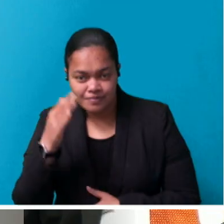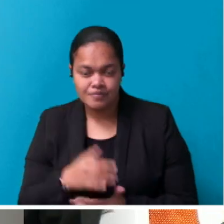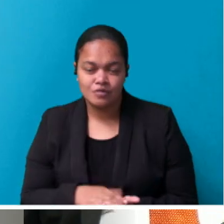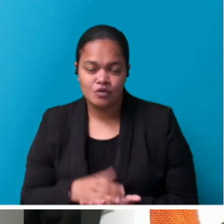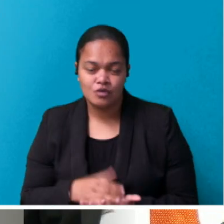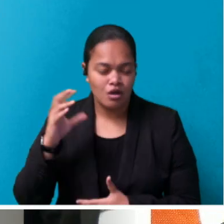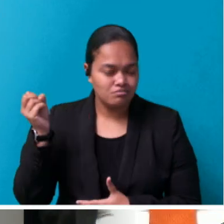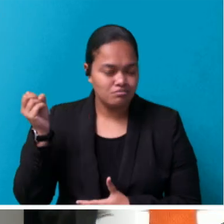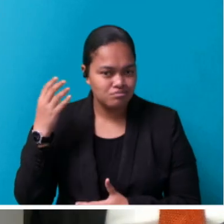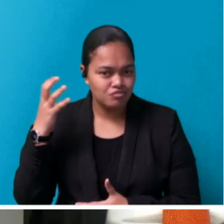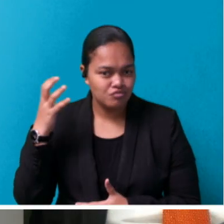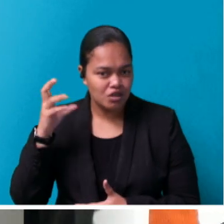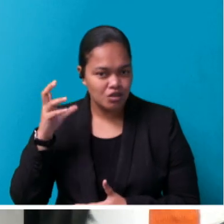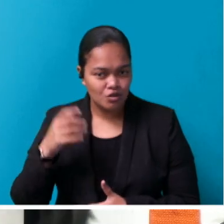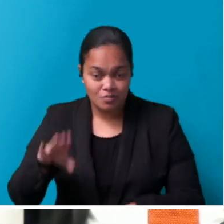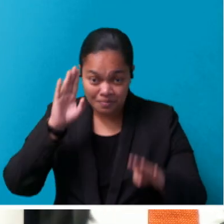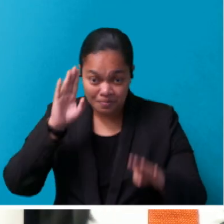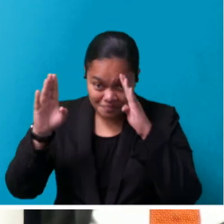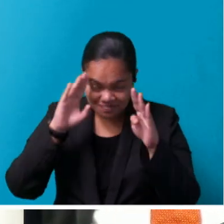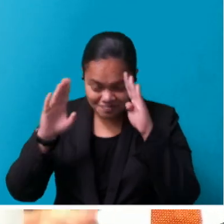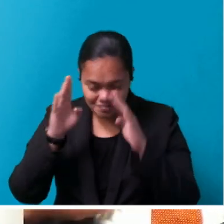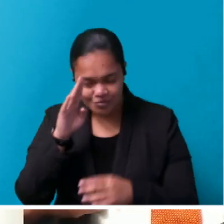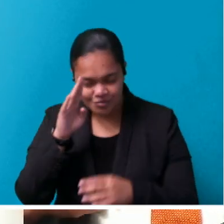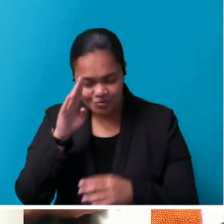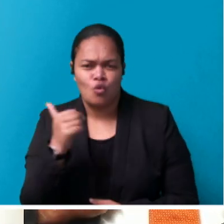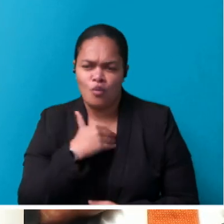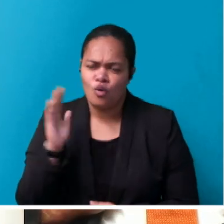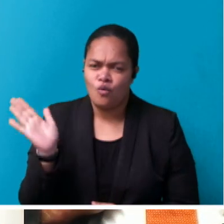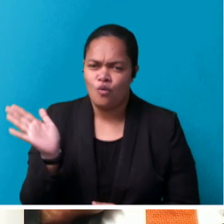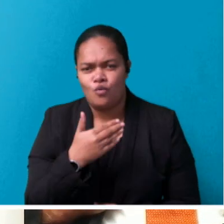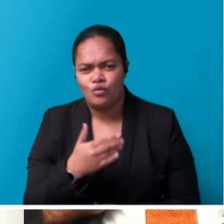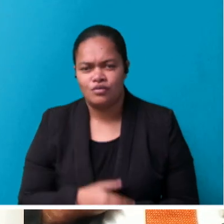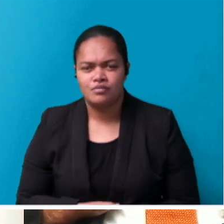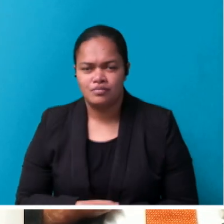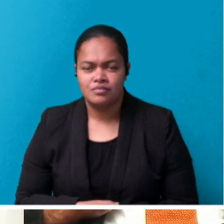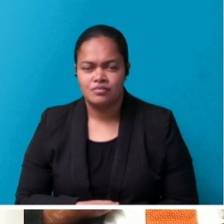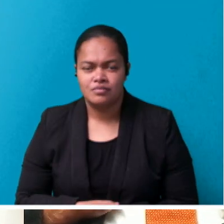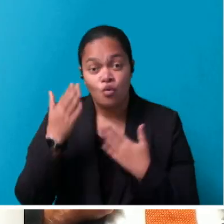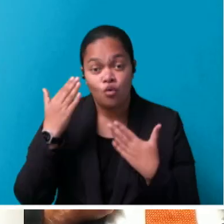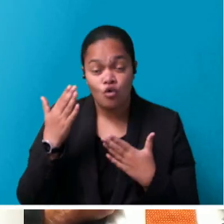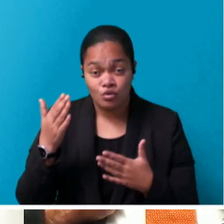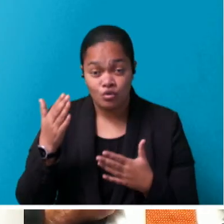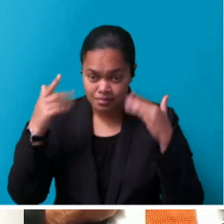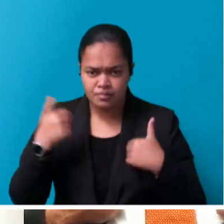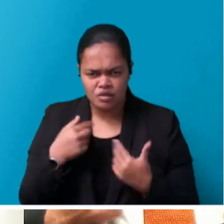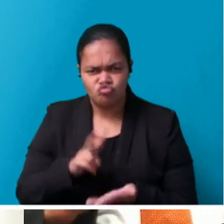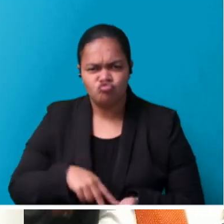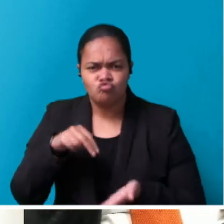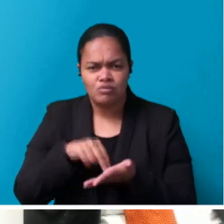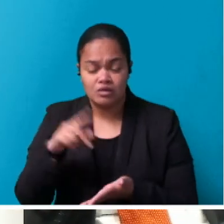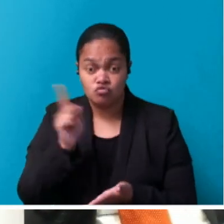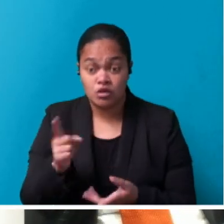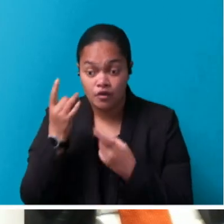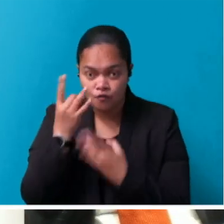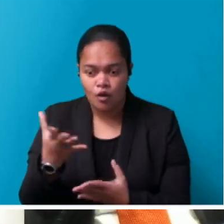radio. Mulvinaka, and a very good morning to you all. Honorable Speaker, I rise today to inform this